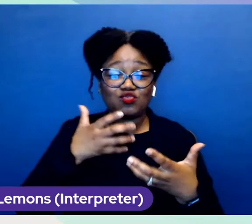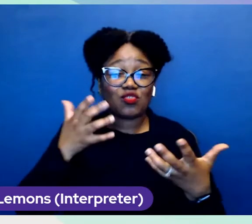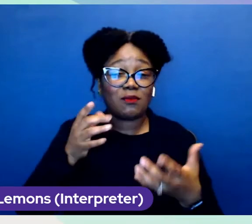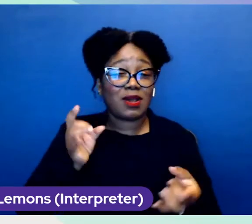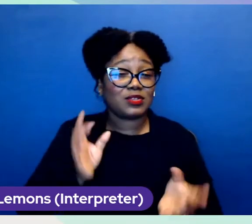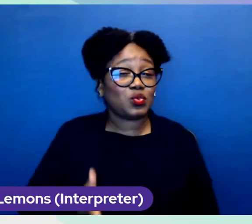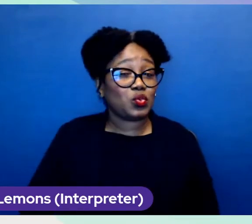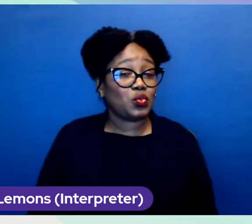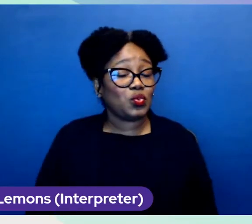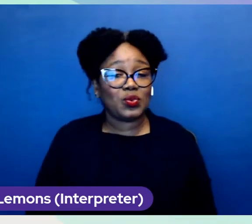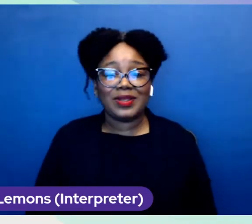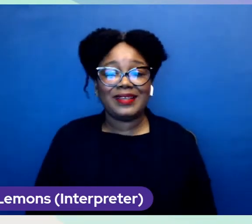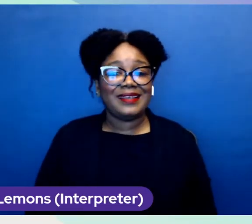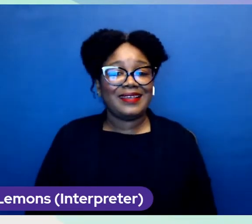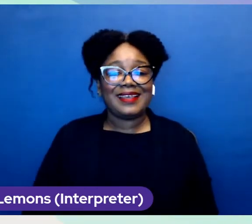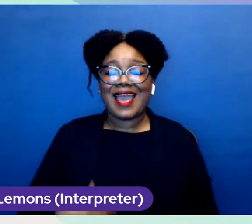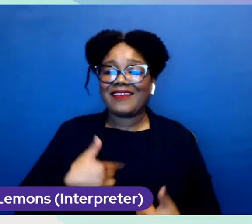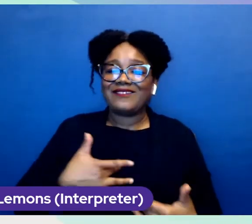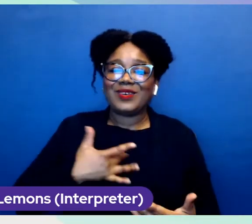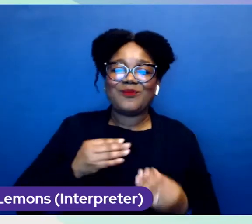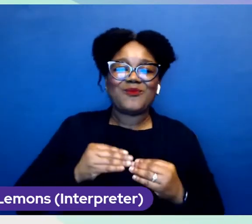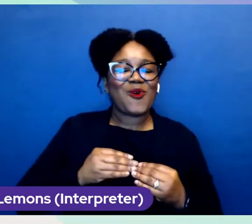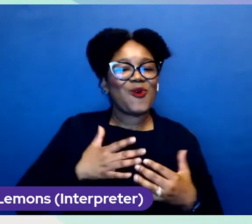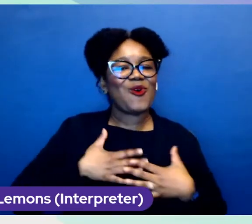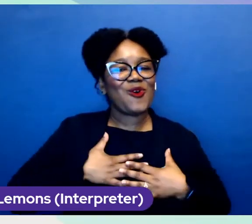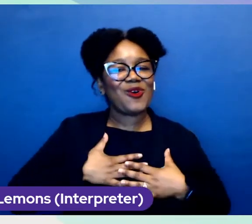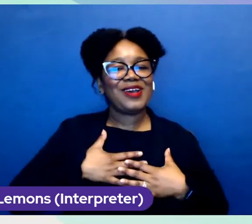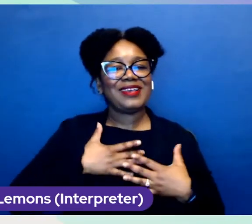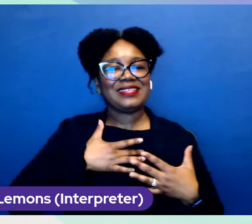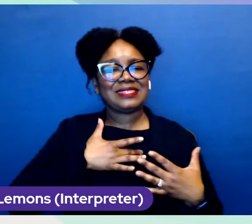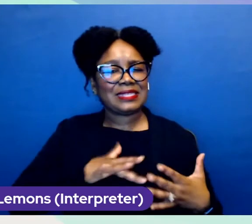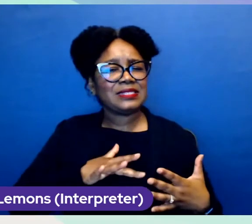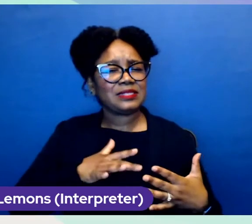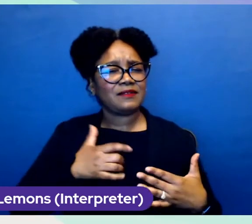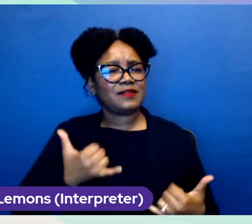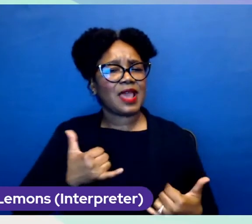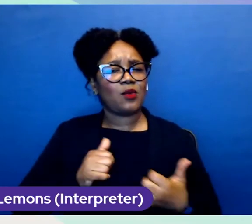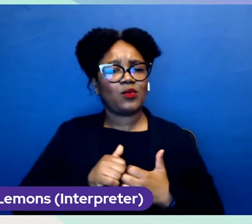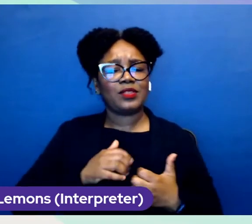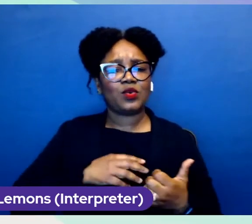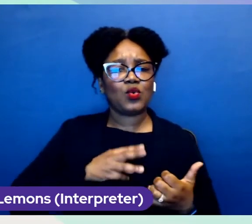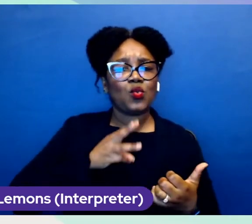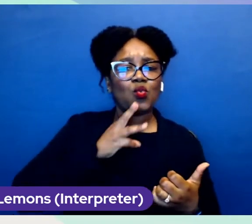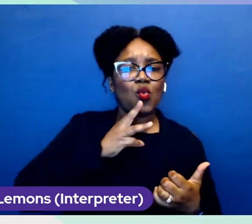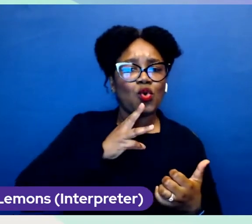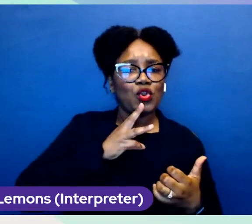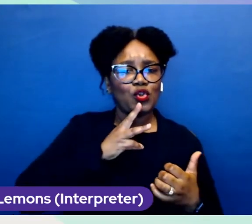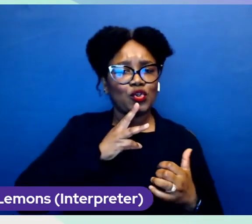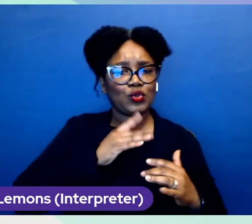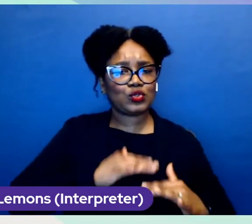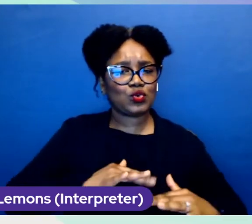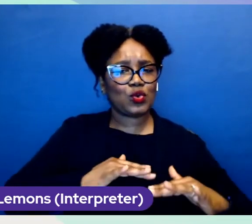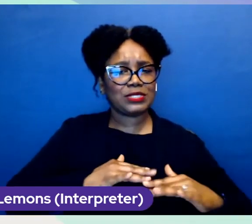being, I feel I'm more sensitive in terms of how I deal with water sources now, not just the river, but I'm more environmentally